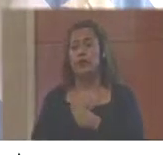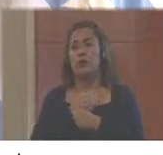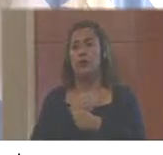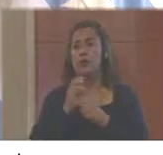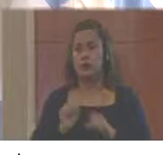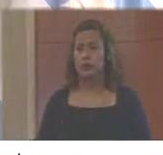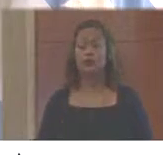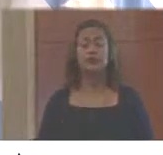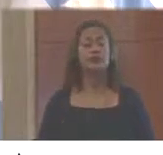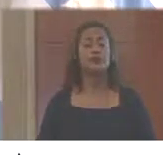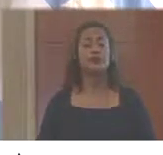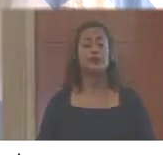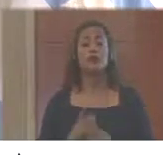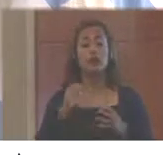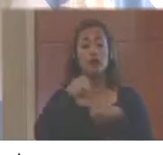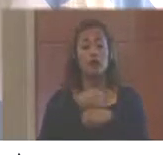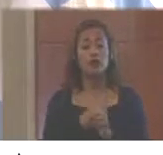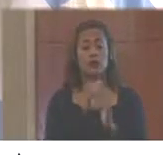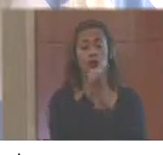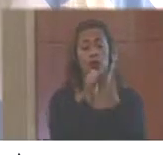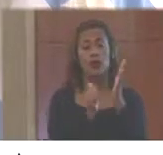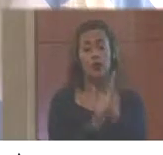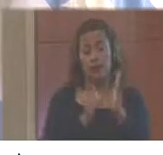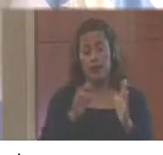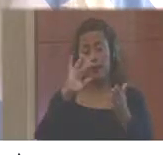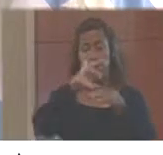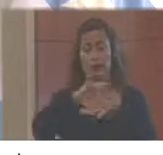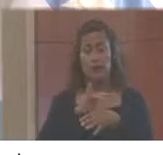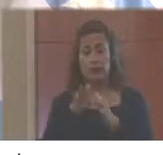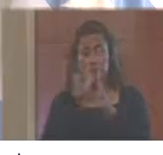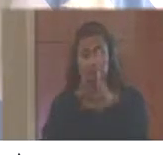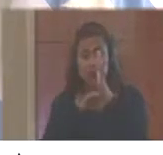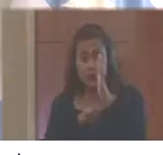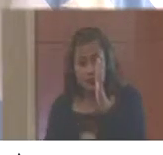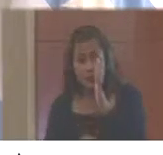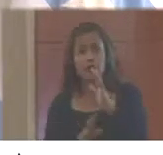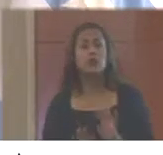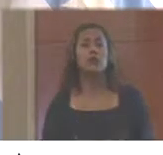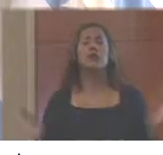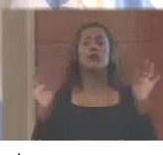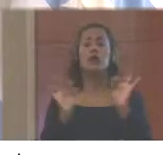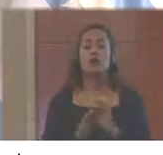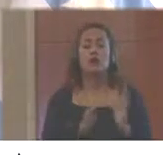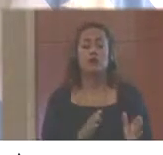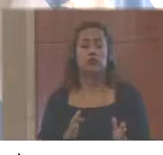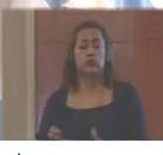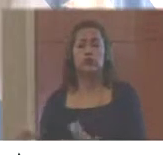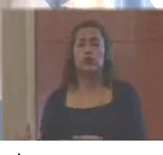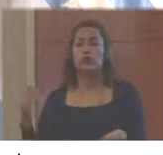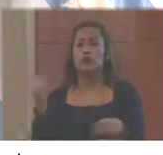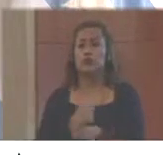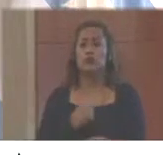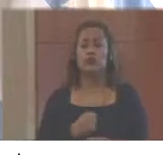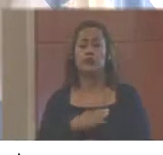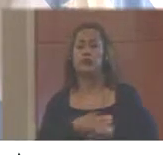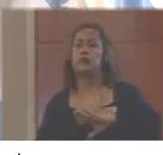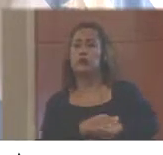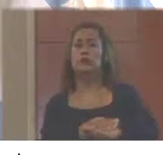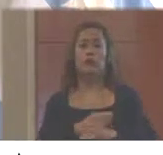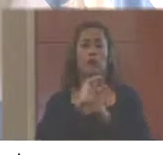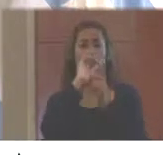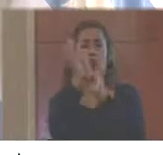complement determined action on climate change, not provide an excuse for delay